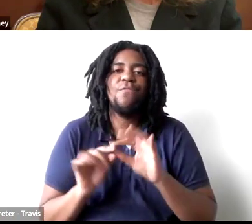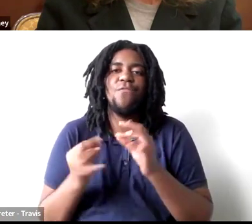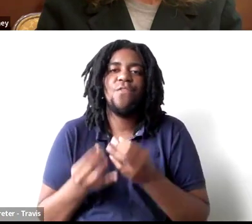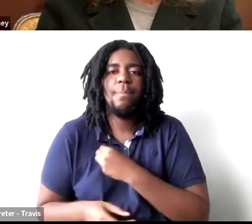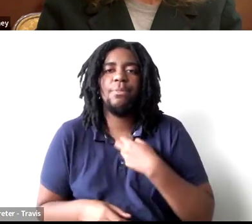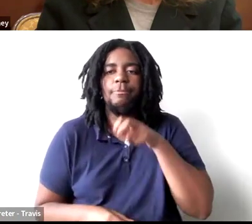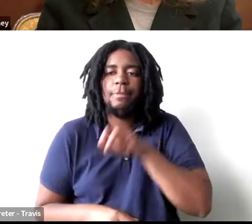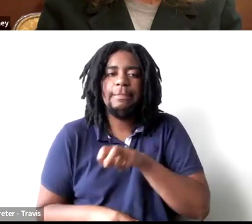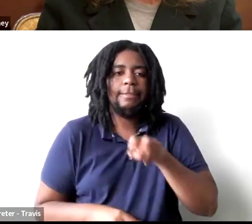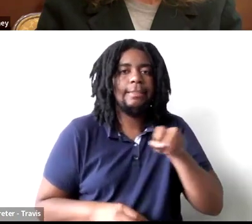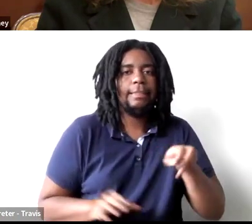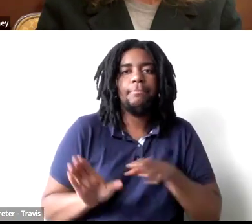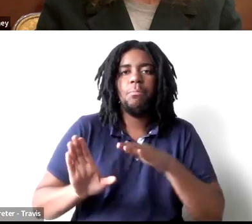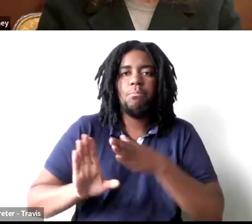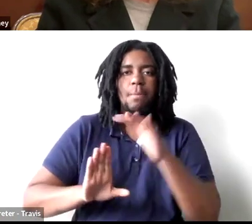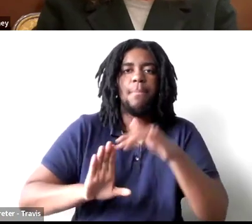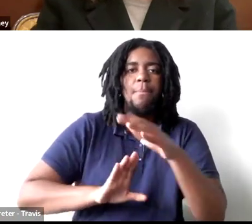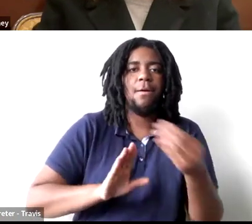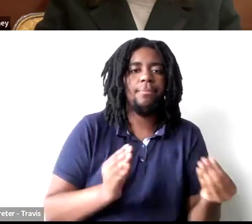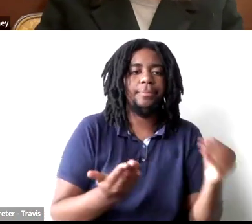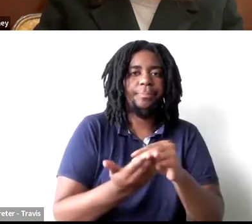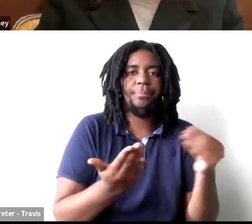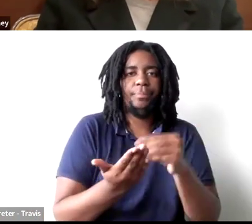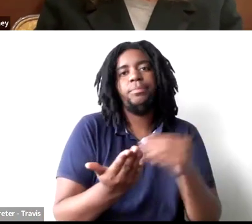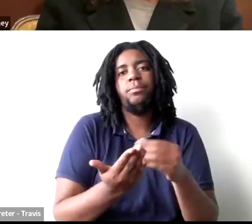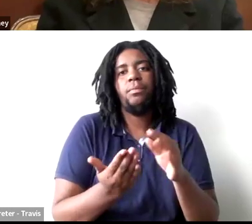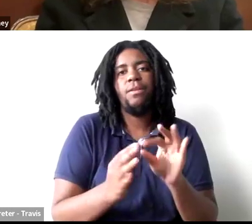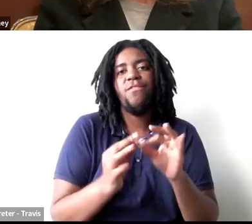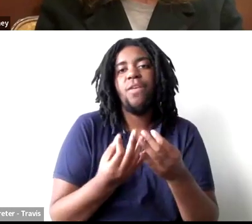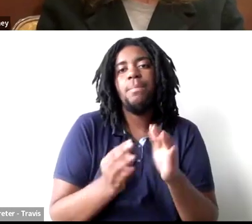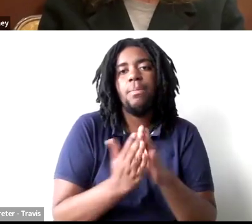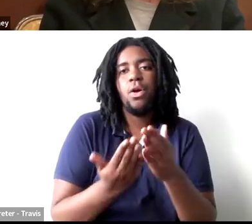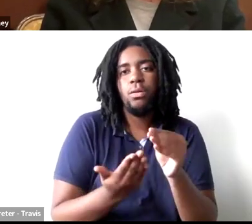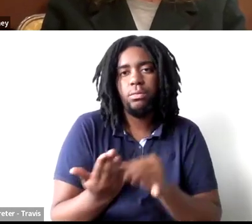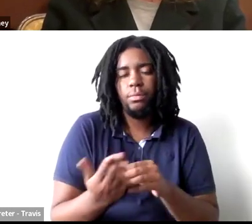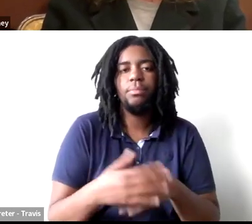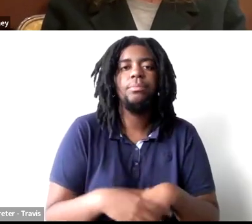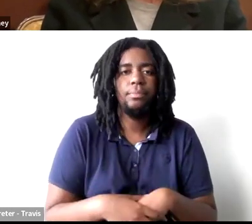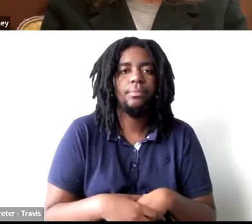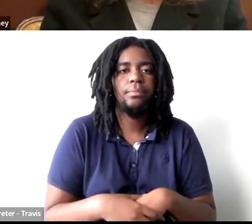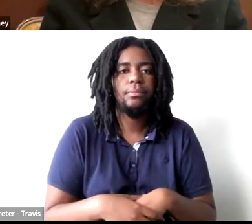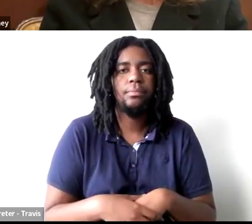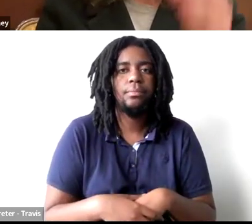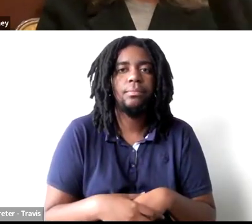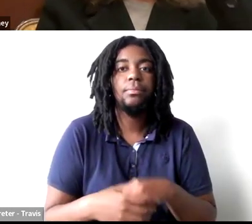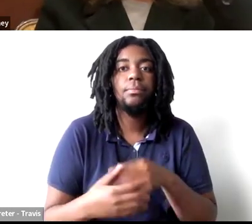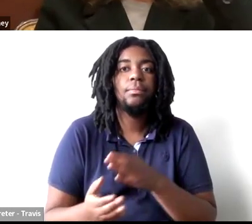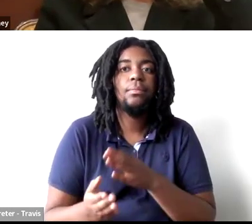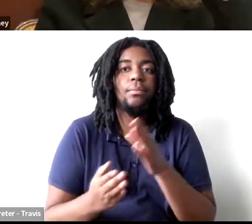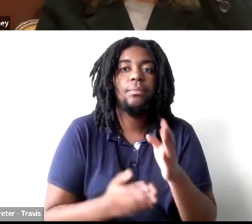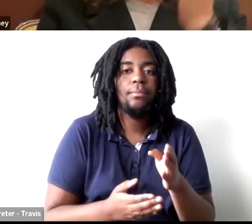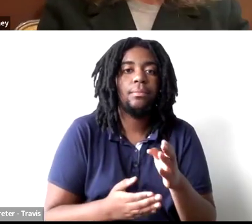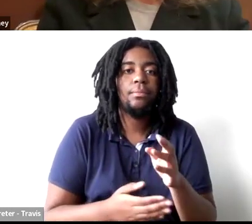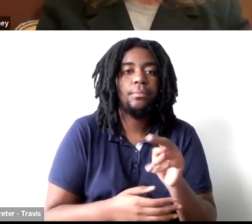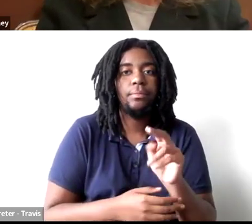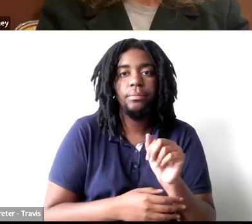interesting. We have another question from Susan Law. Are the portraits always identified by name? And if so, are the names published